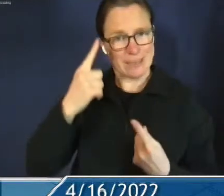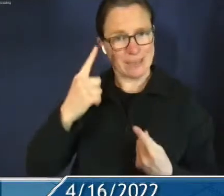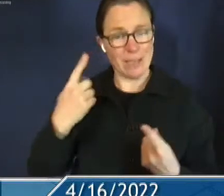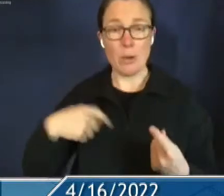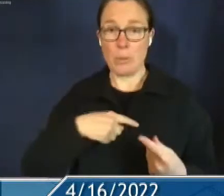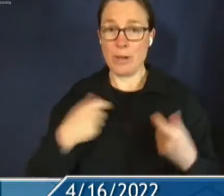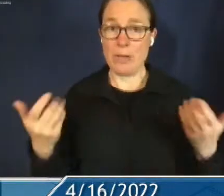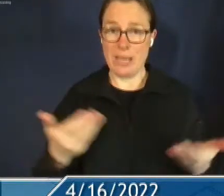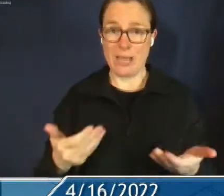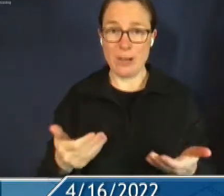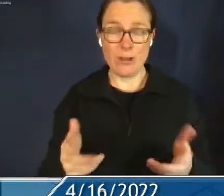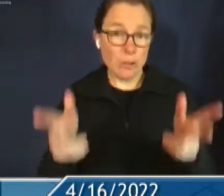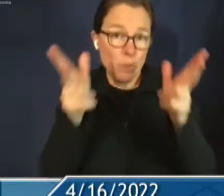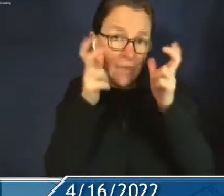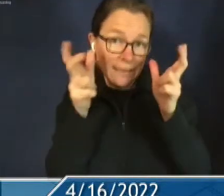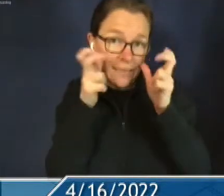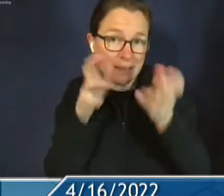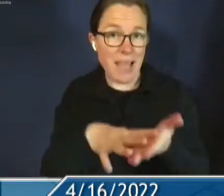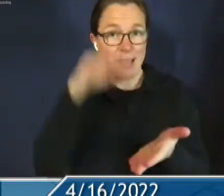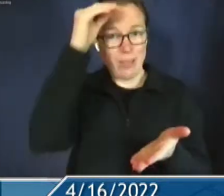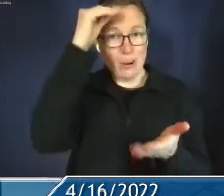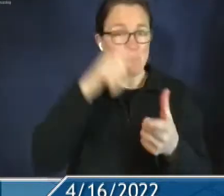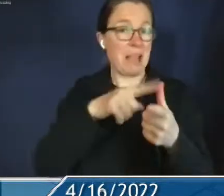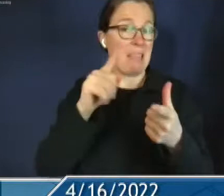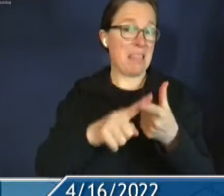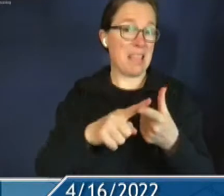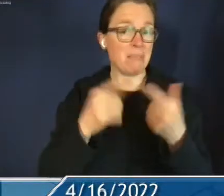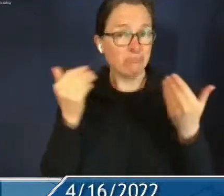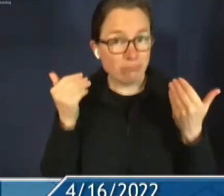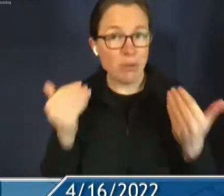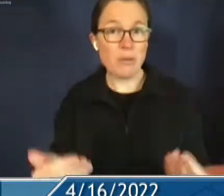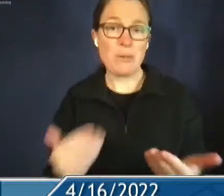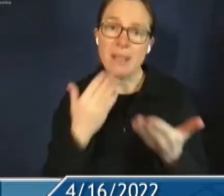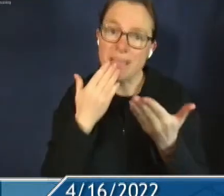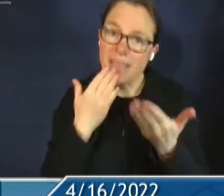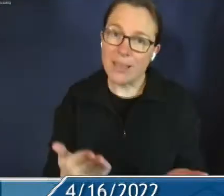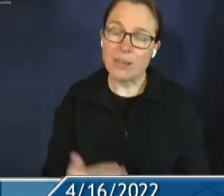we can take action and move our city forward. So again, thanks for being here.